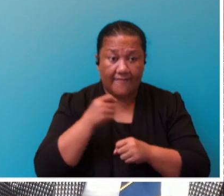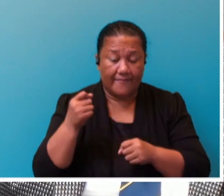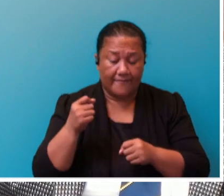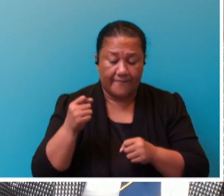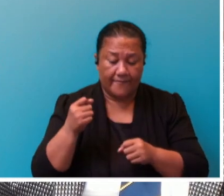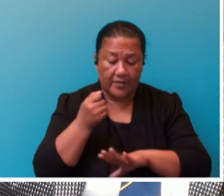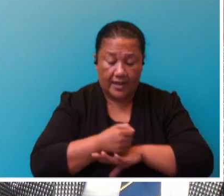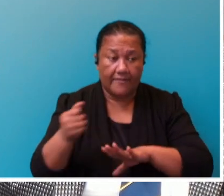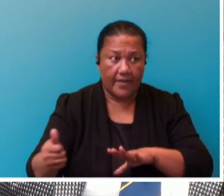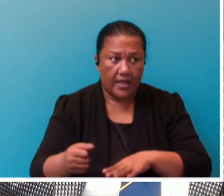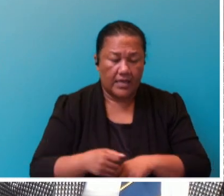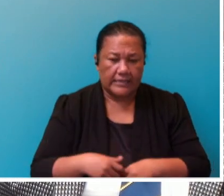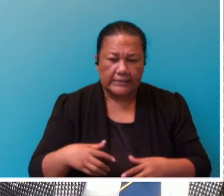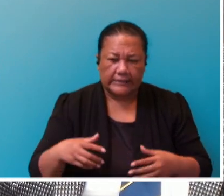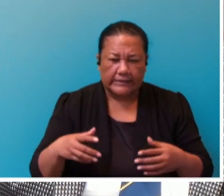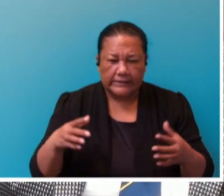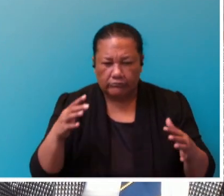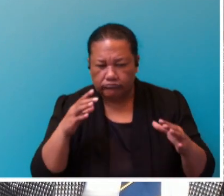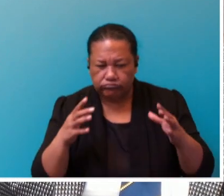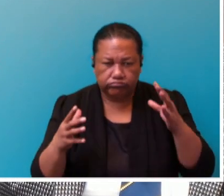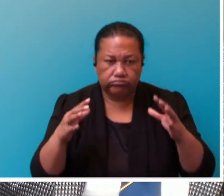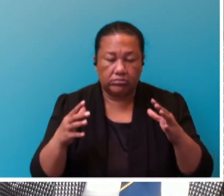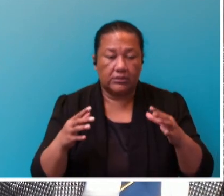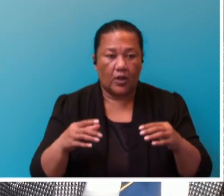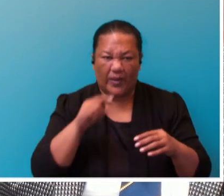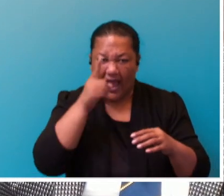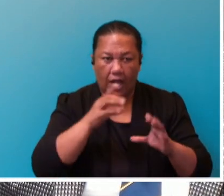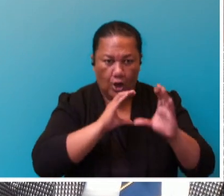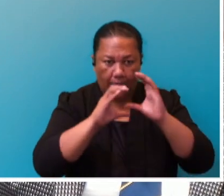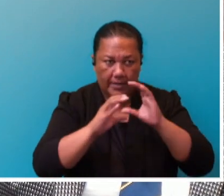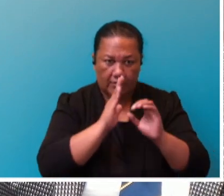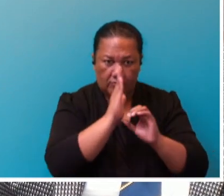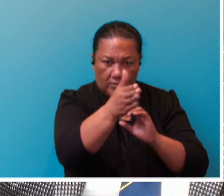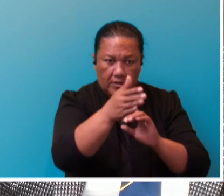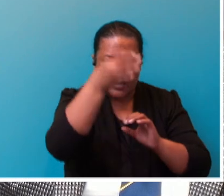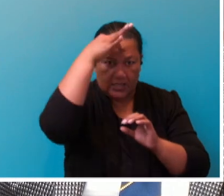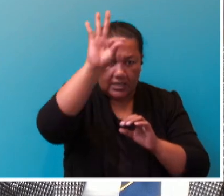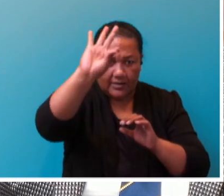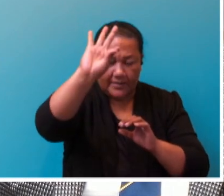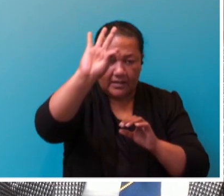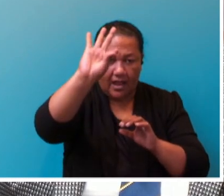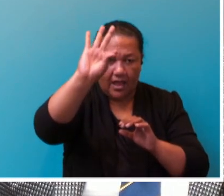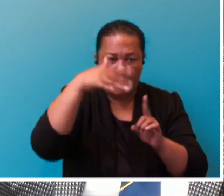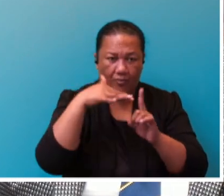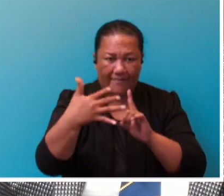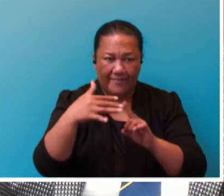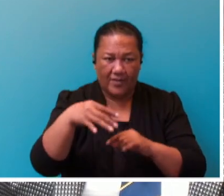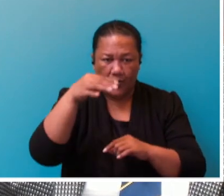Speaker. We can't communicate directly to Rotuma. We can't communicate directly